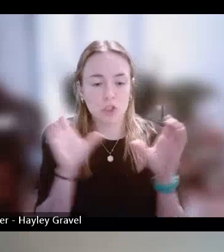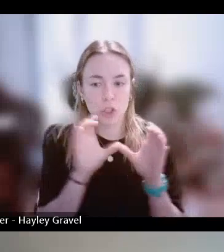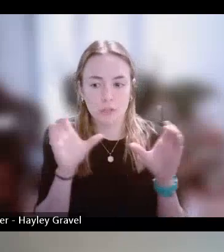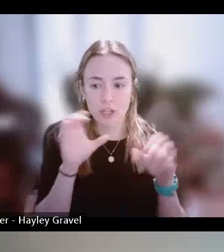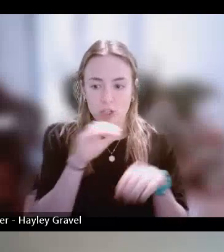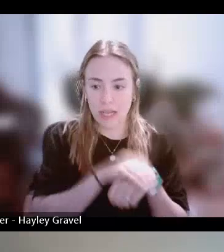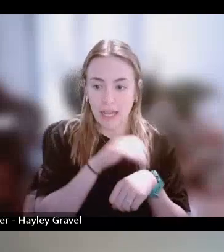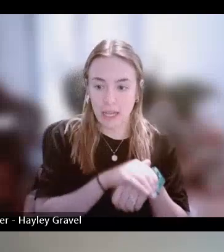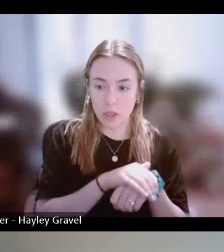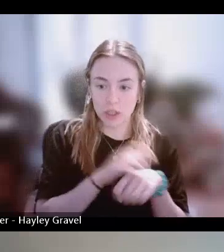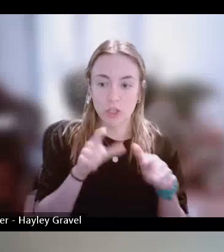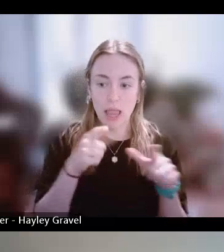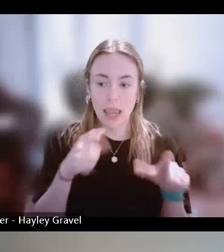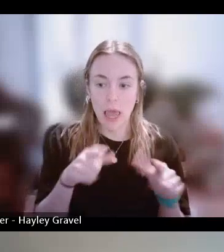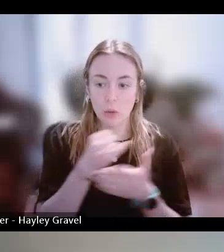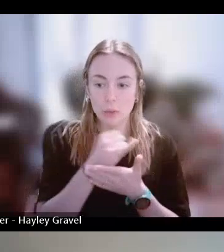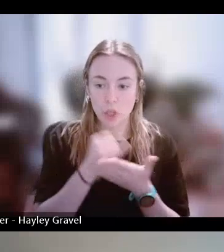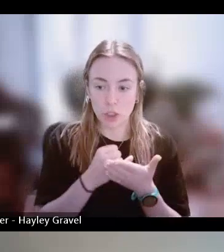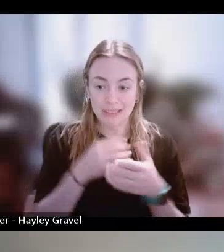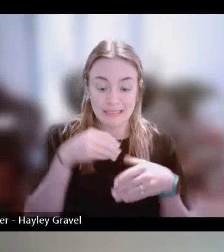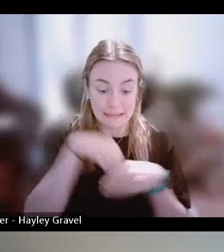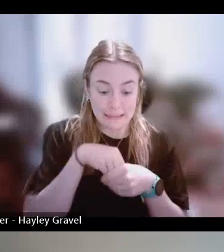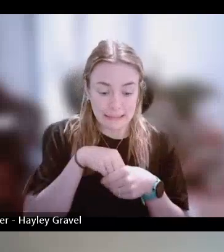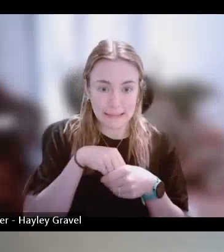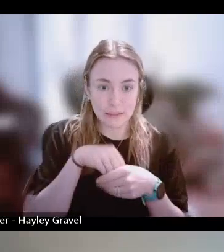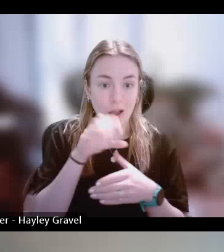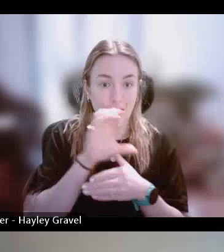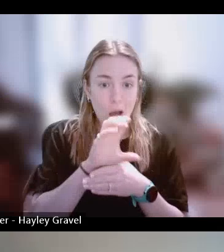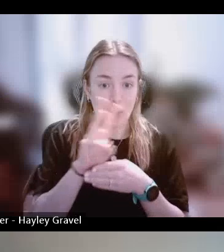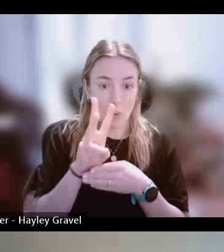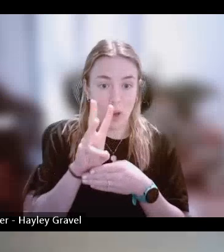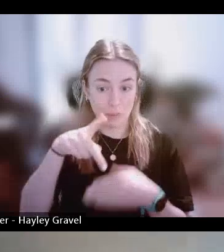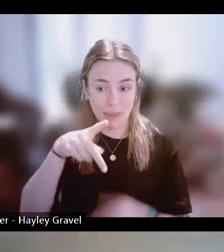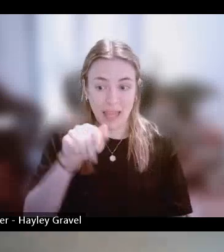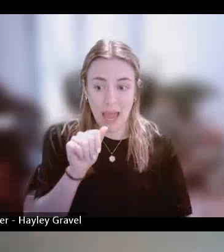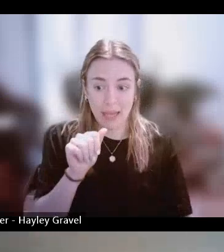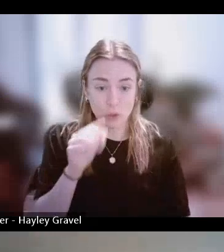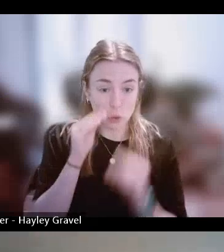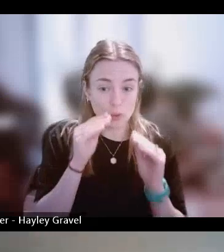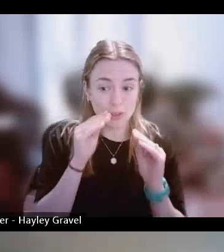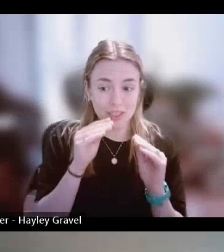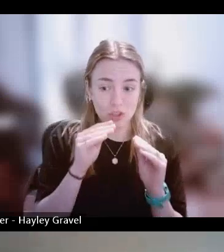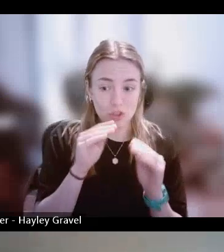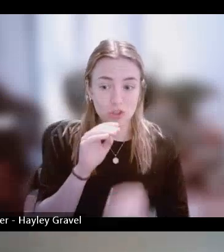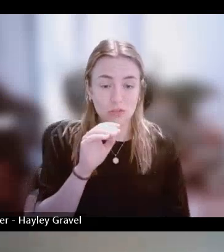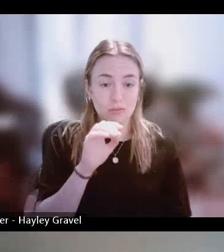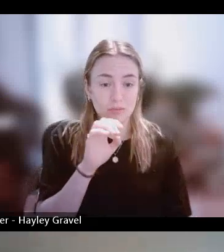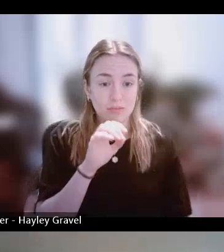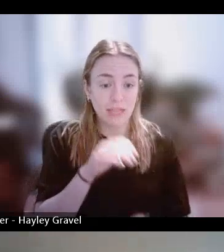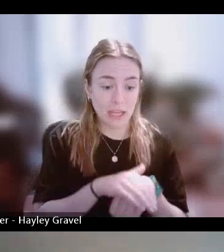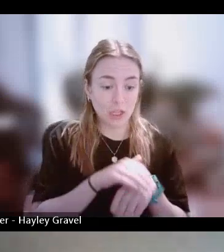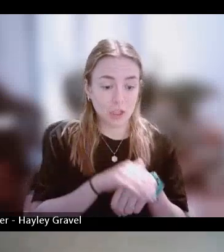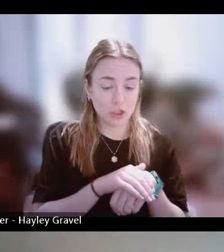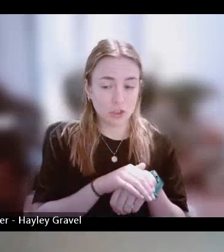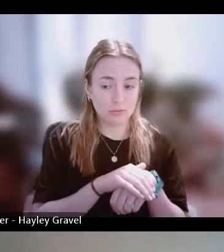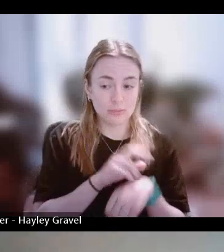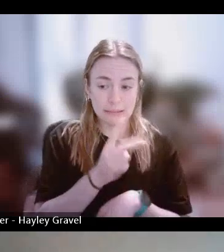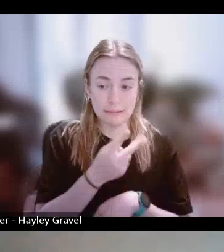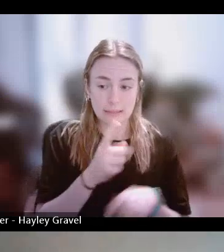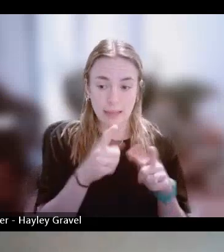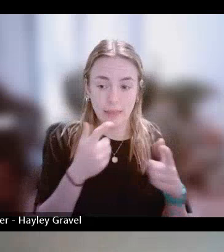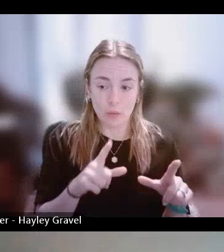language arts in the Commonwealth to teach ESL. So I got my ESL cert when I was doing my doctoral